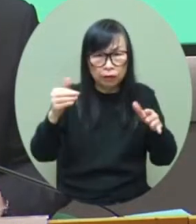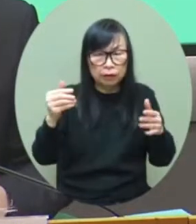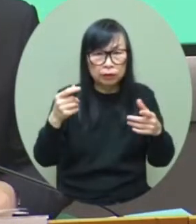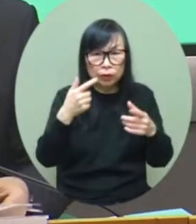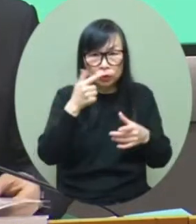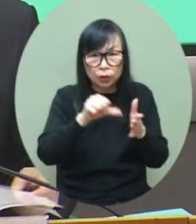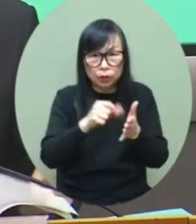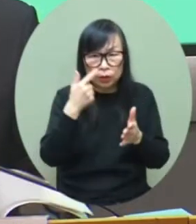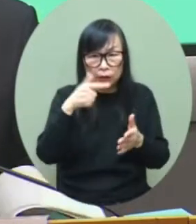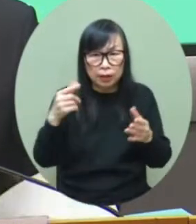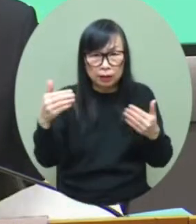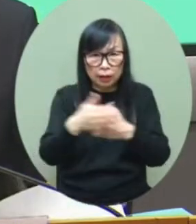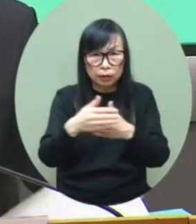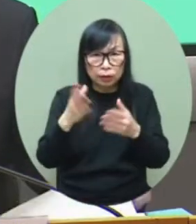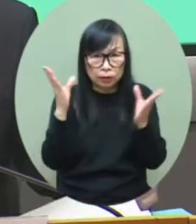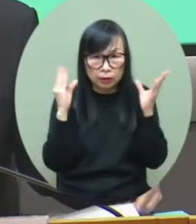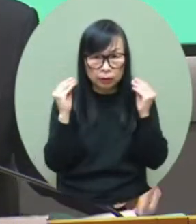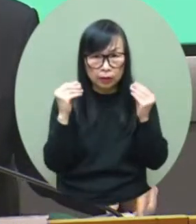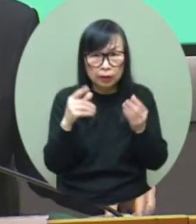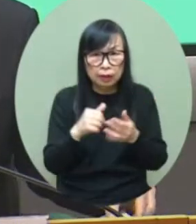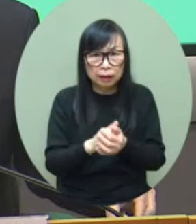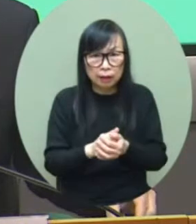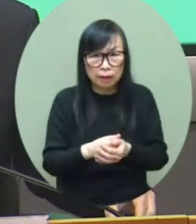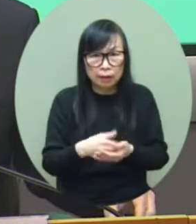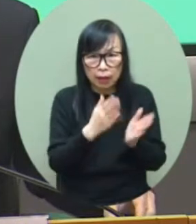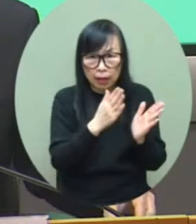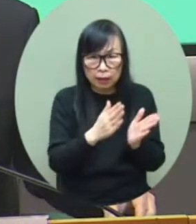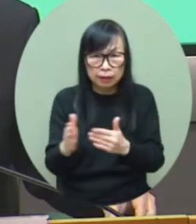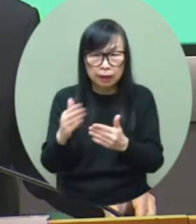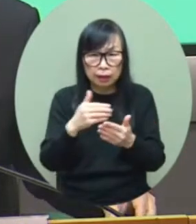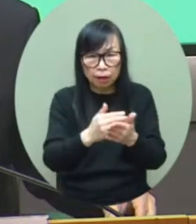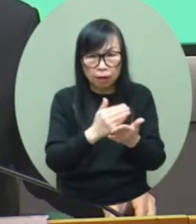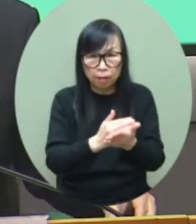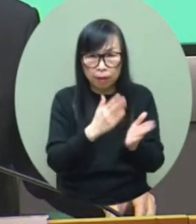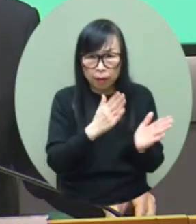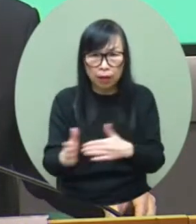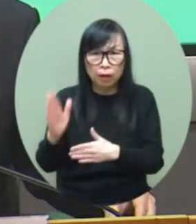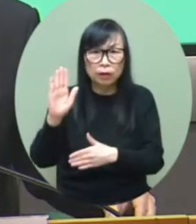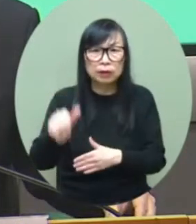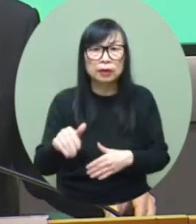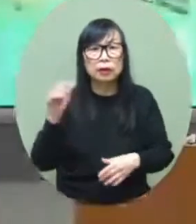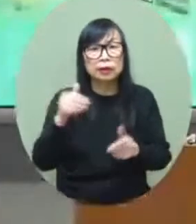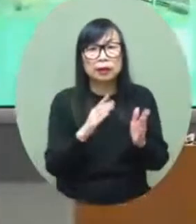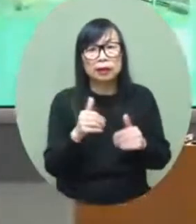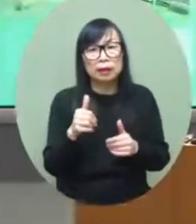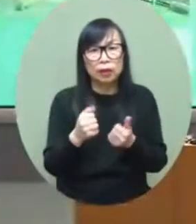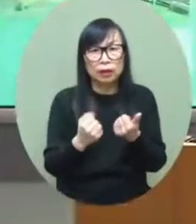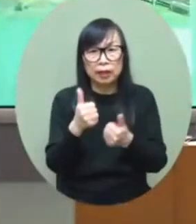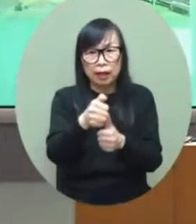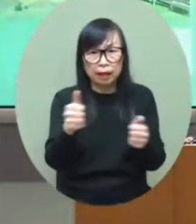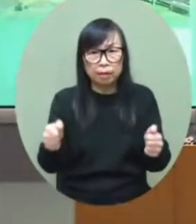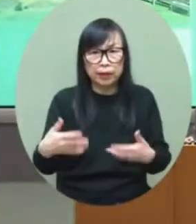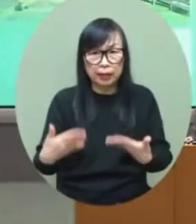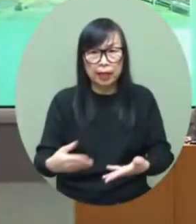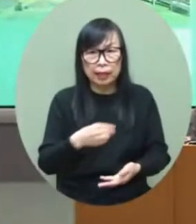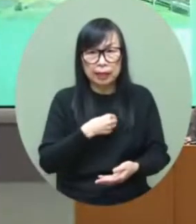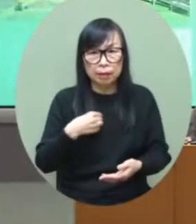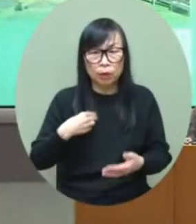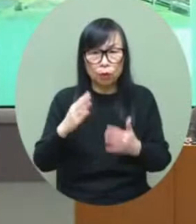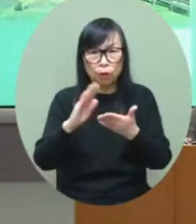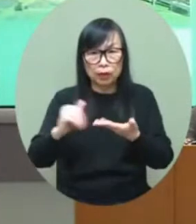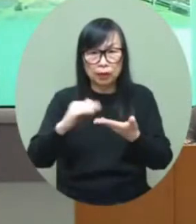well as disseminate the information to media outlets so that travelers will be familiar with